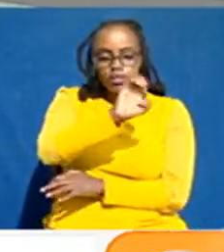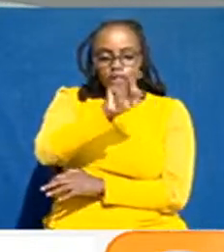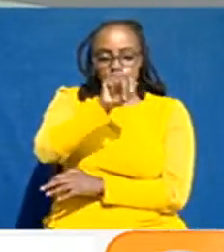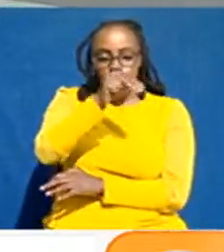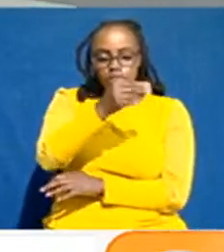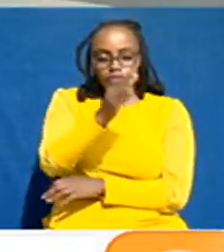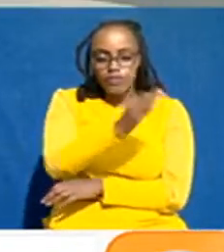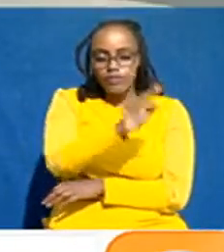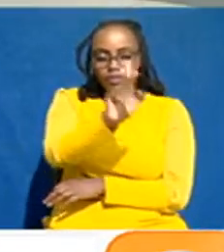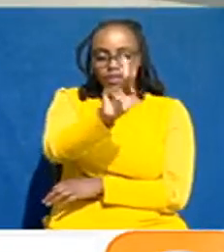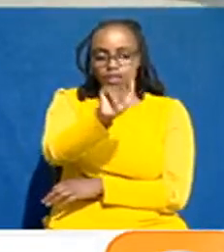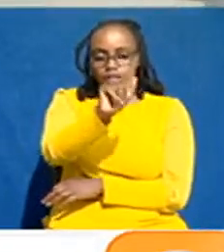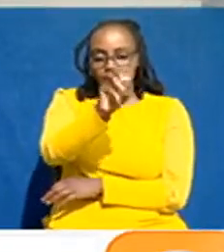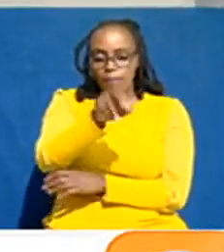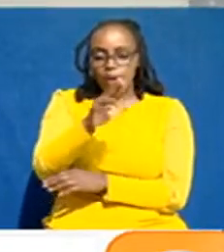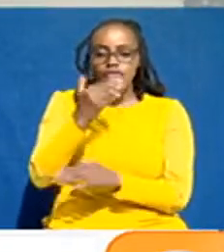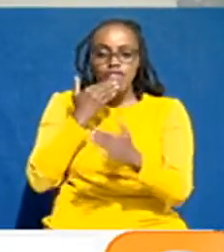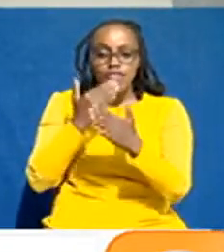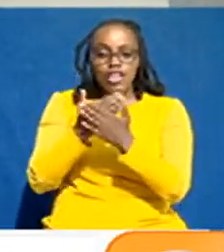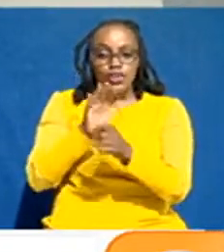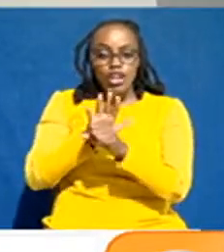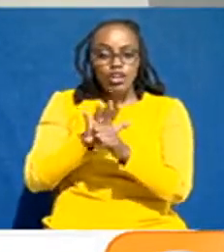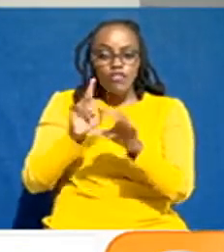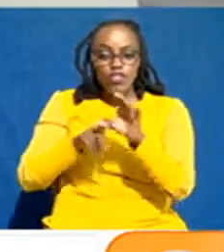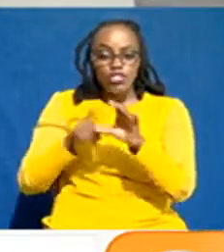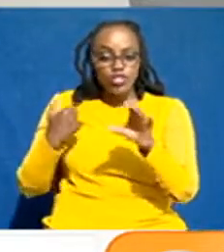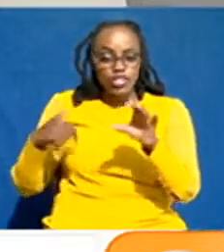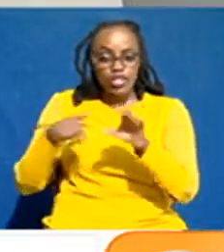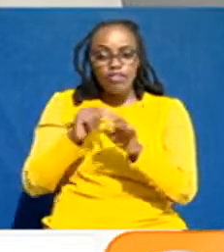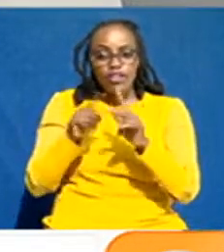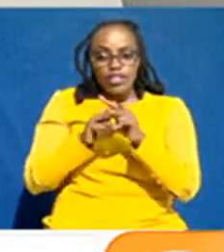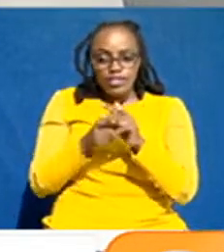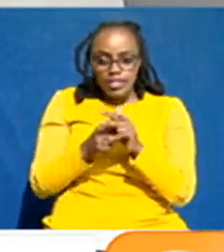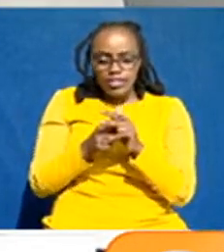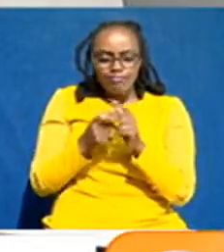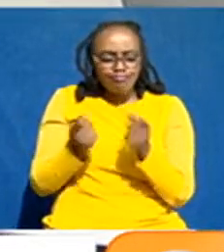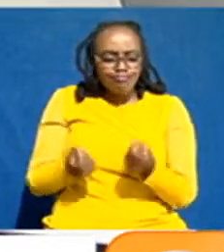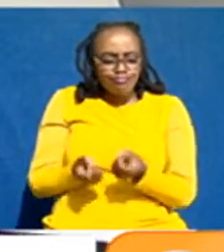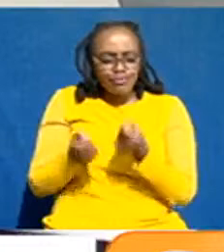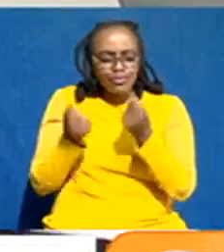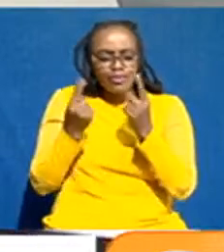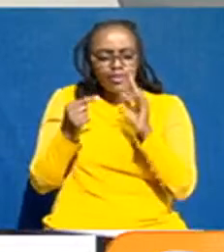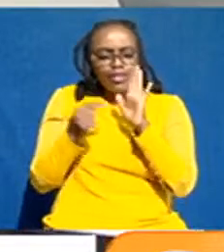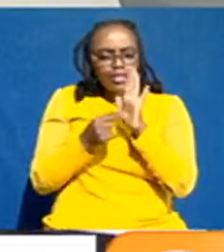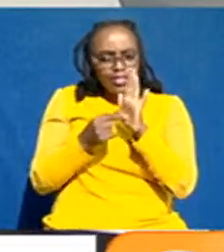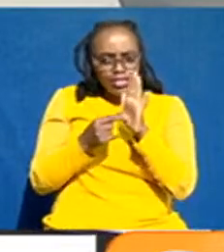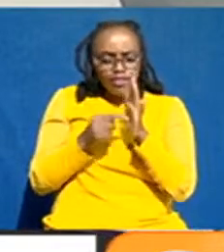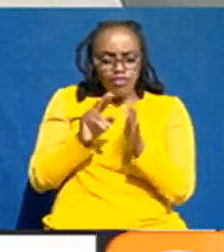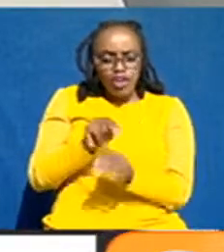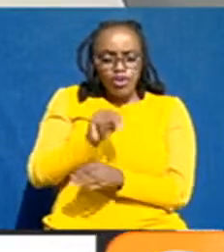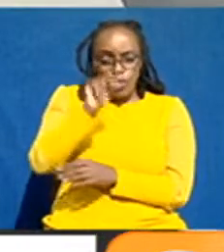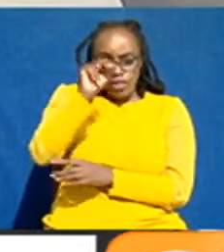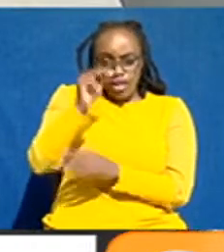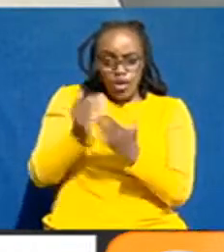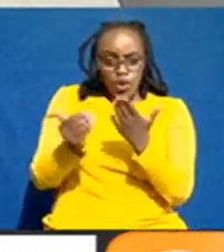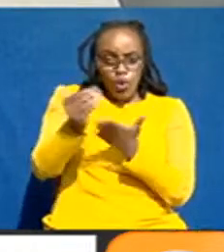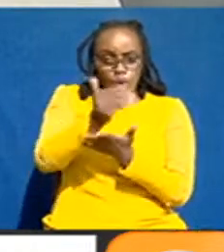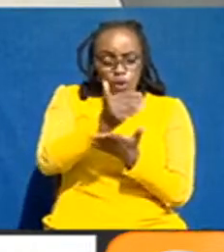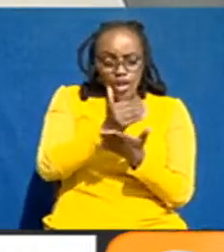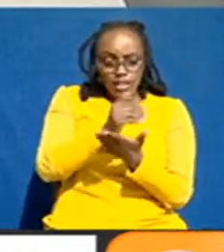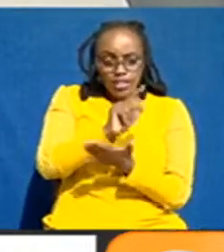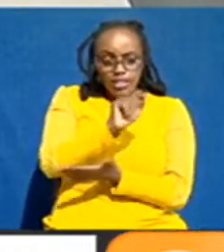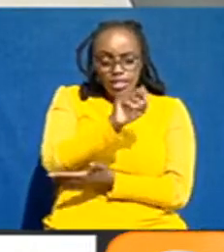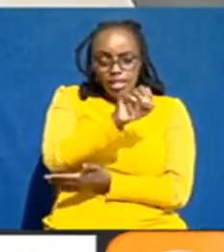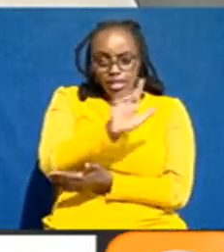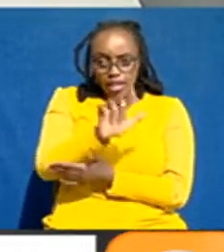on Power Talk this week. Thanks for joining us. Let's start by getting an understanding of this Northern Collector Tunnel project.